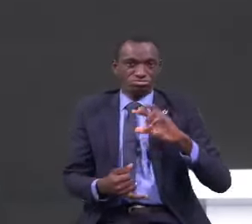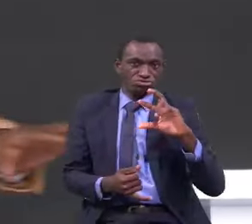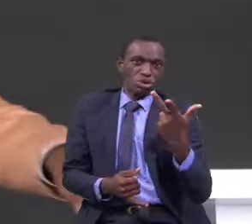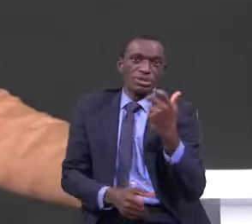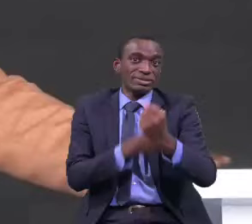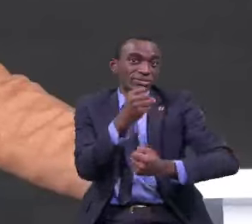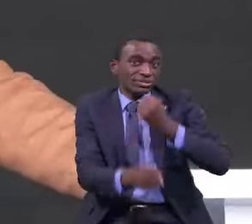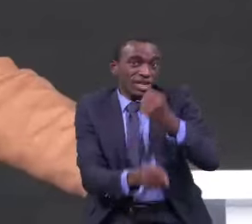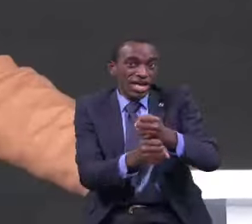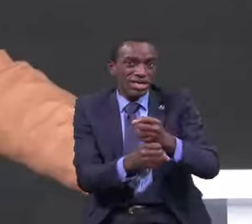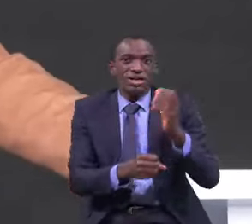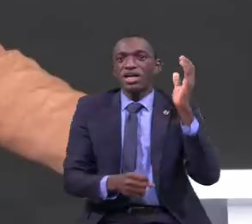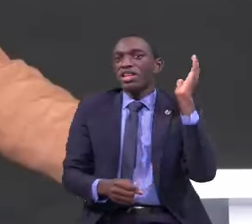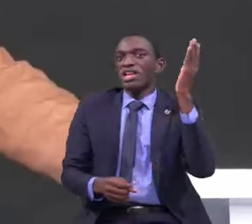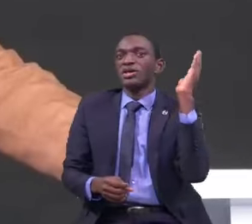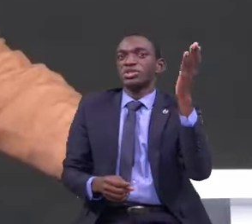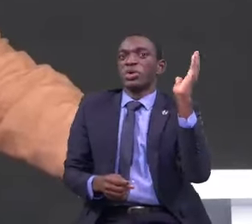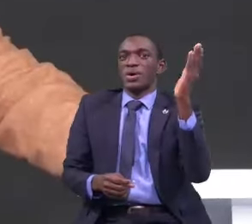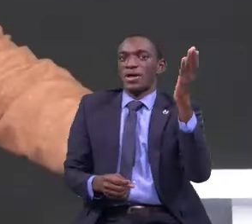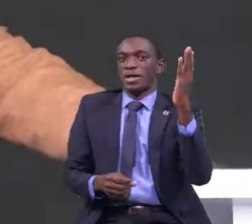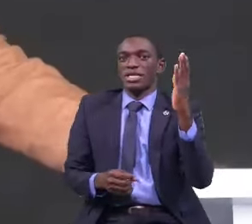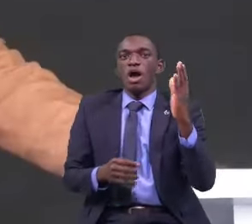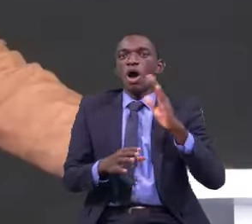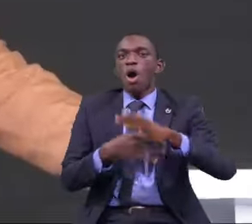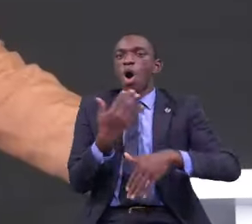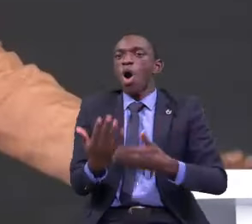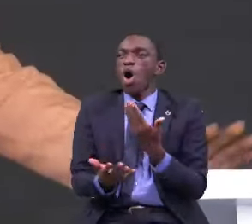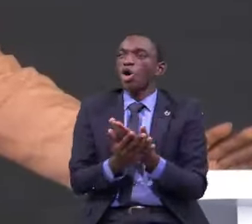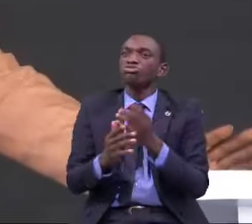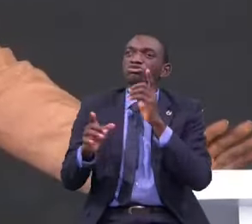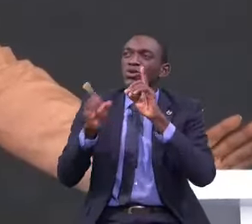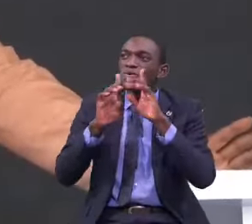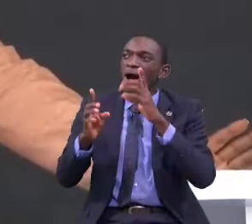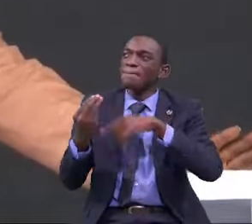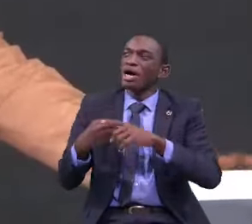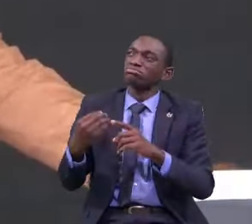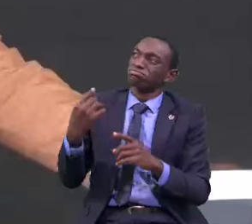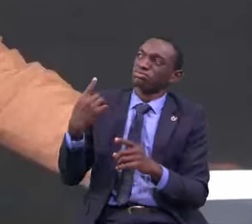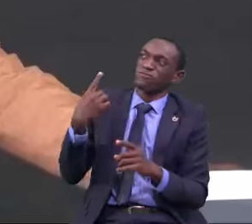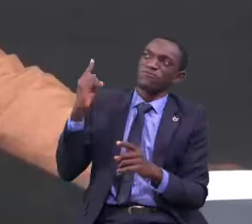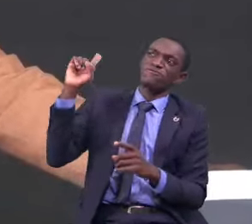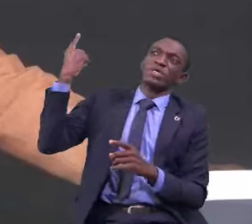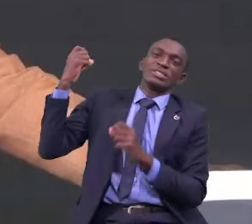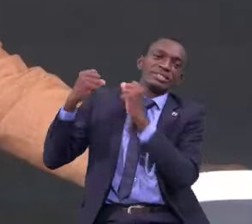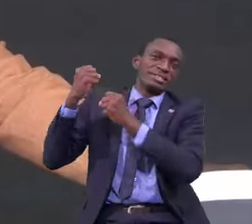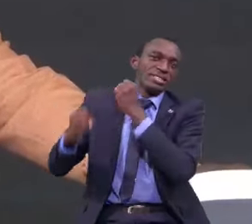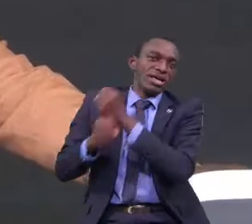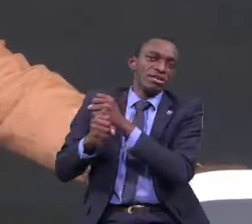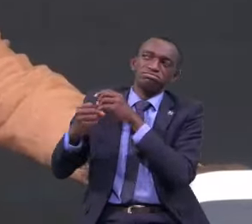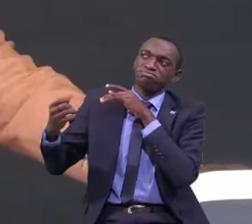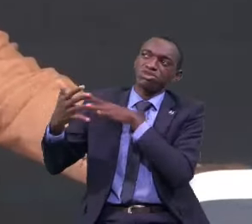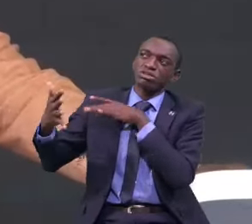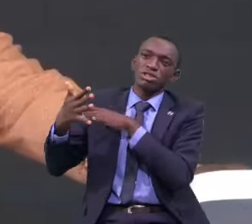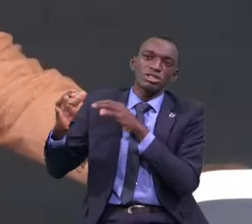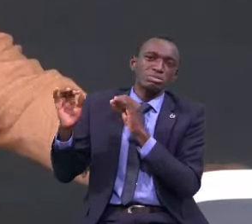the lecturer or the teacher, they are all referring to that thing I should have mastered in year one.